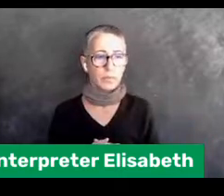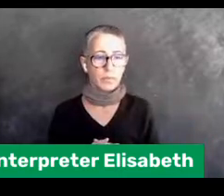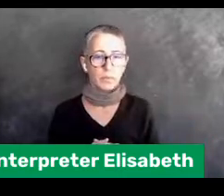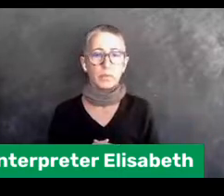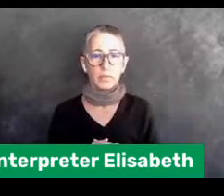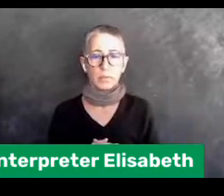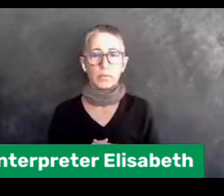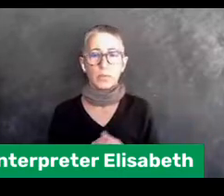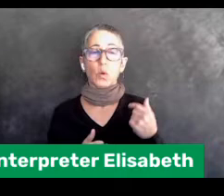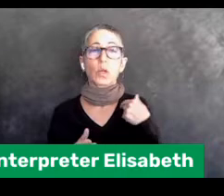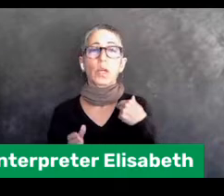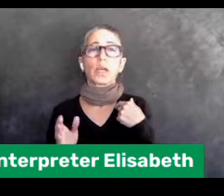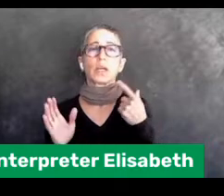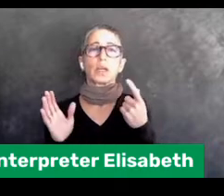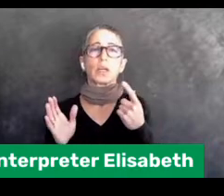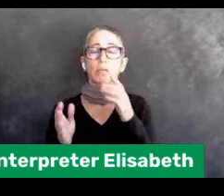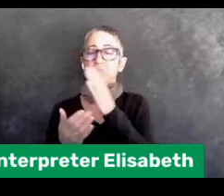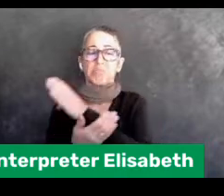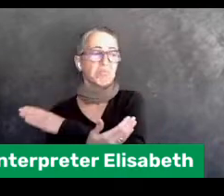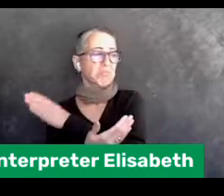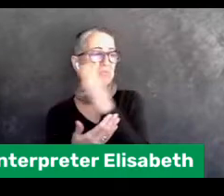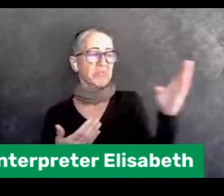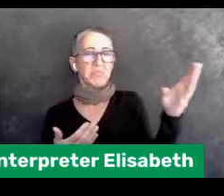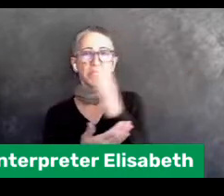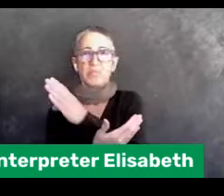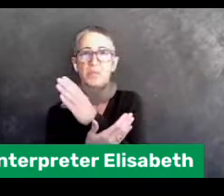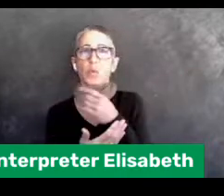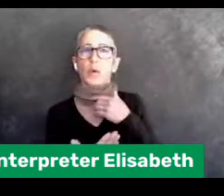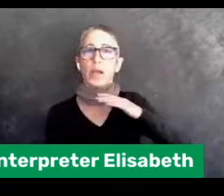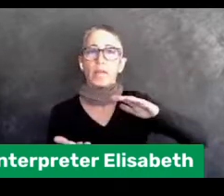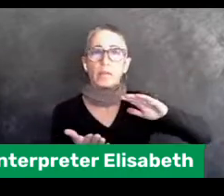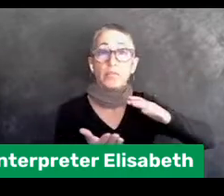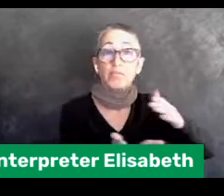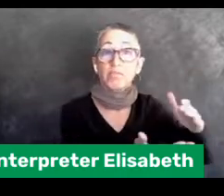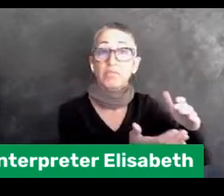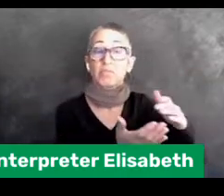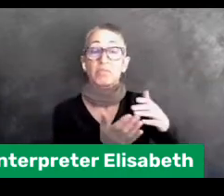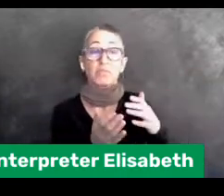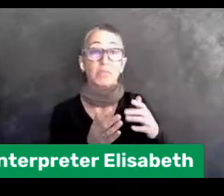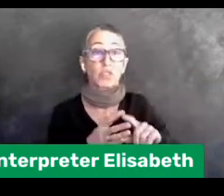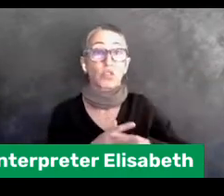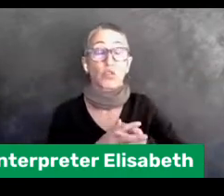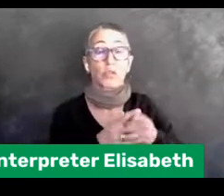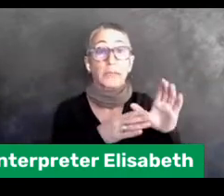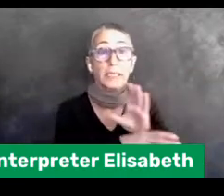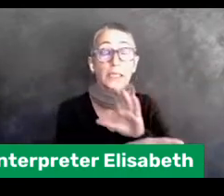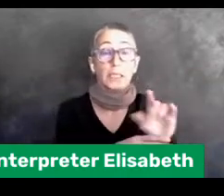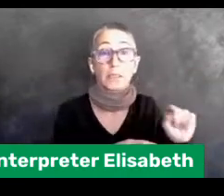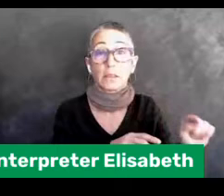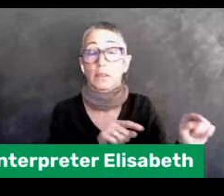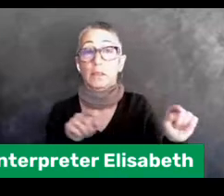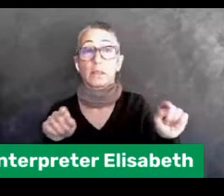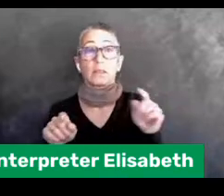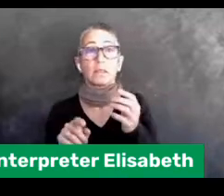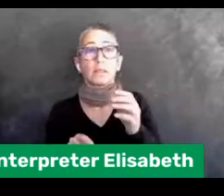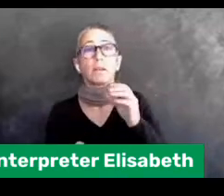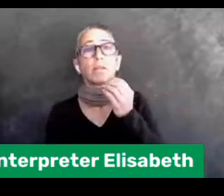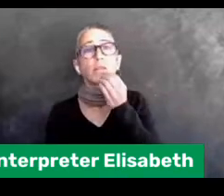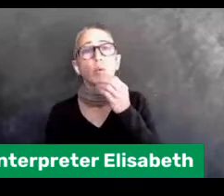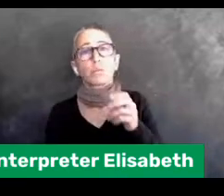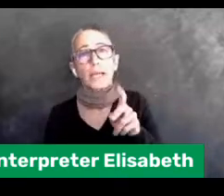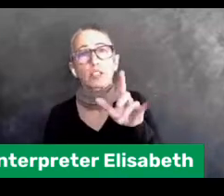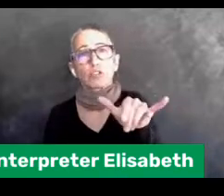from community gardeners to grocery and culinary entrepreneurs to food pantry operators, but we all share one goal